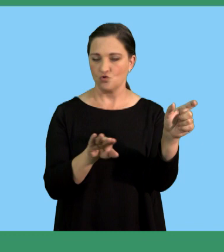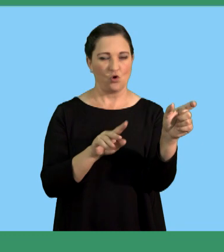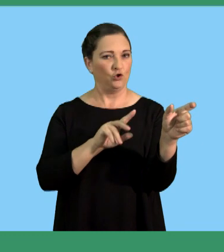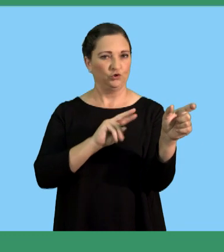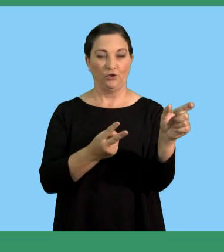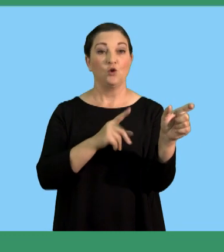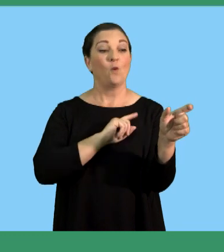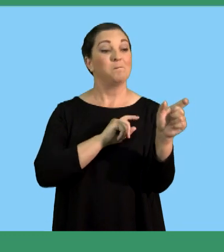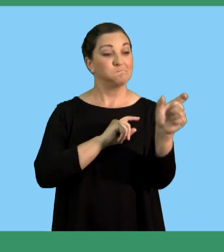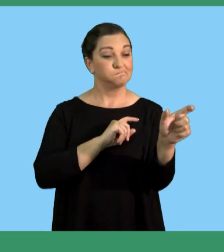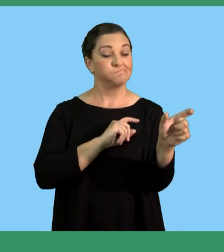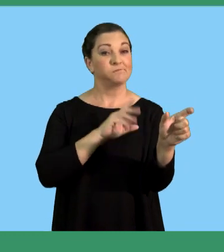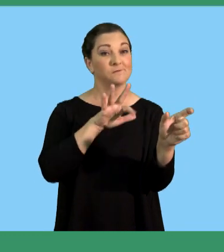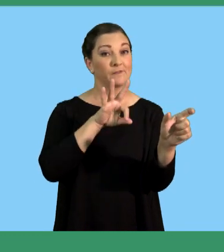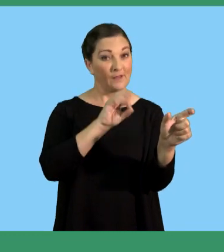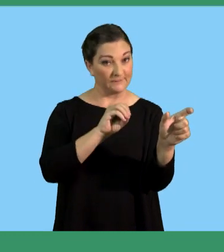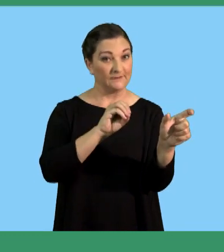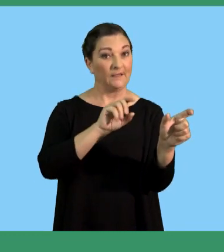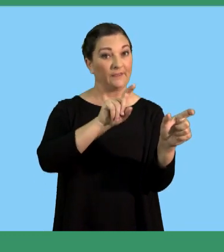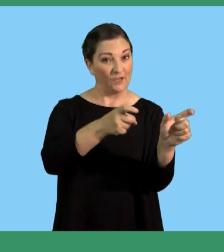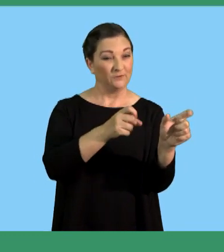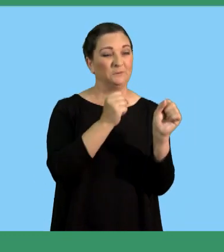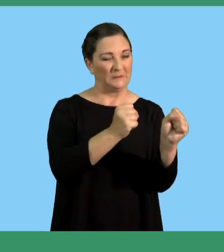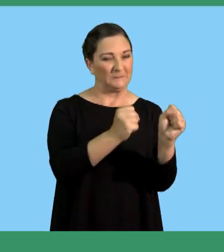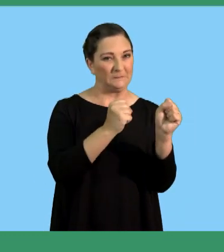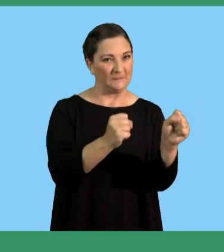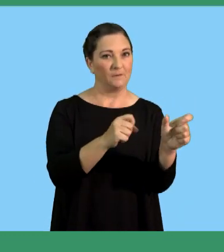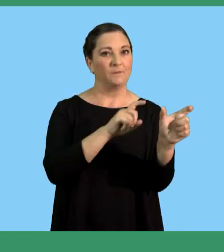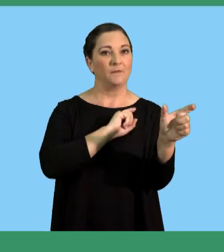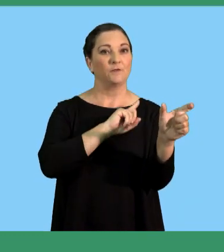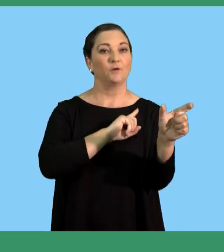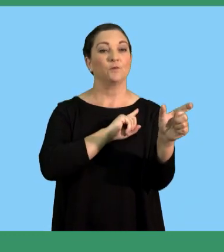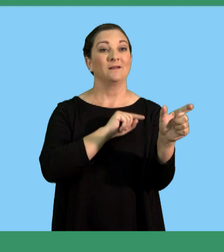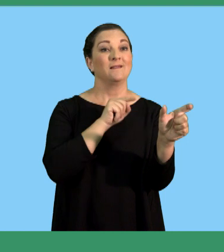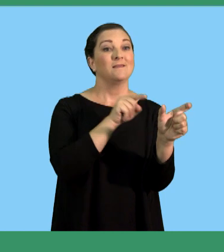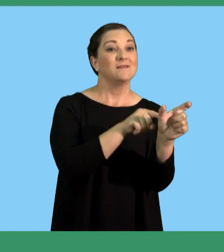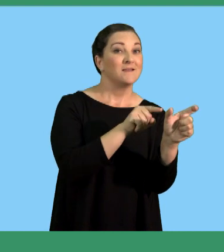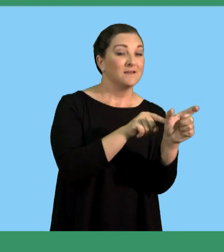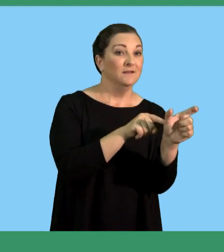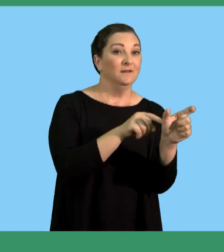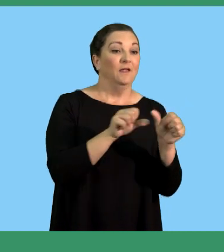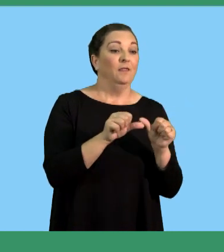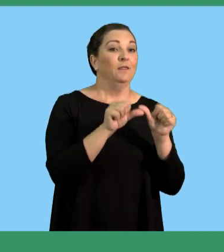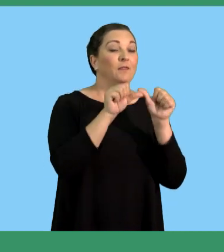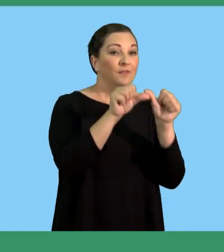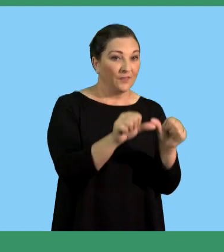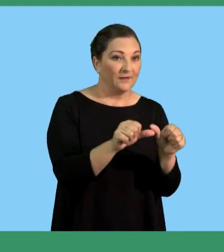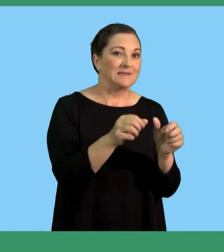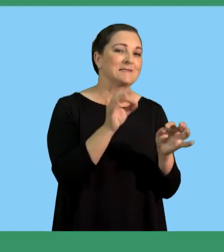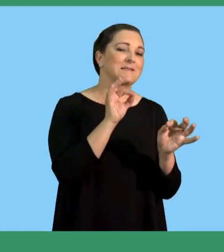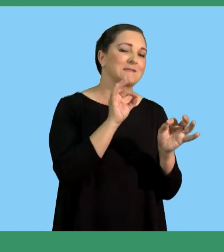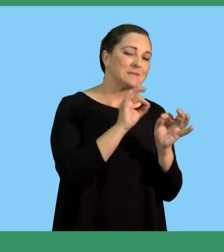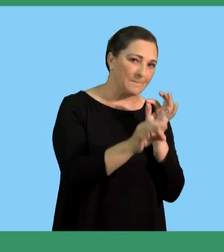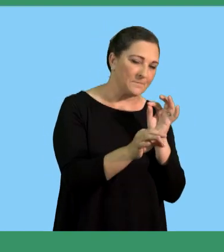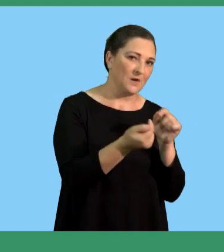the principal amount should remain 30,000 because the formula's instruction is to say this is what